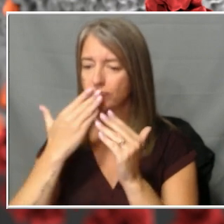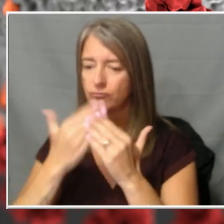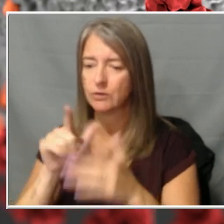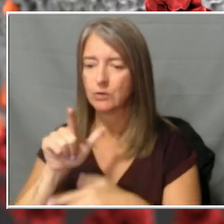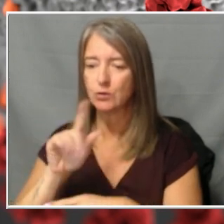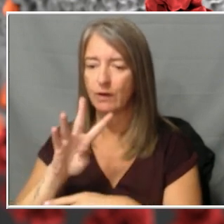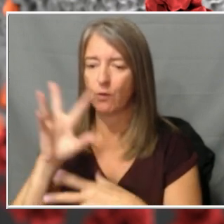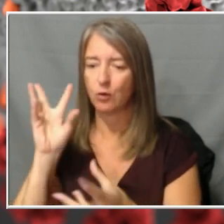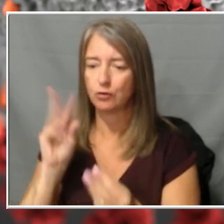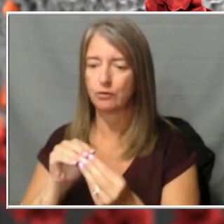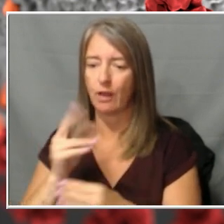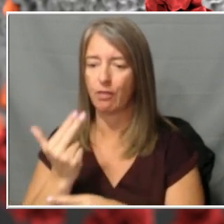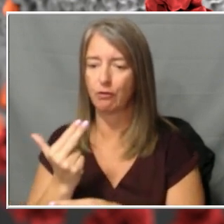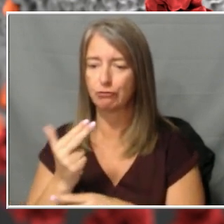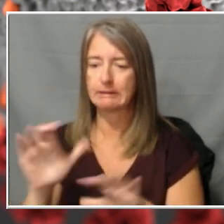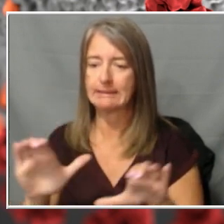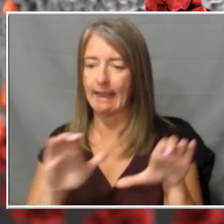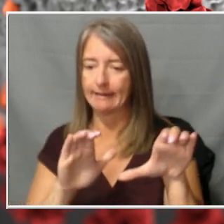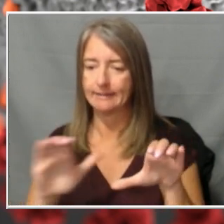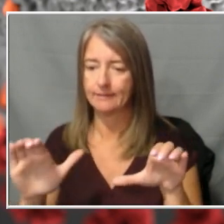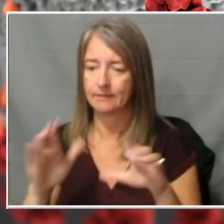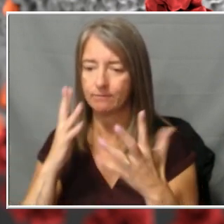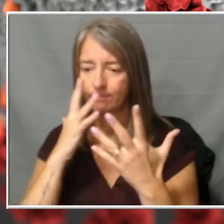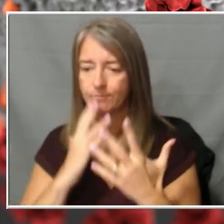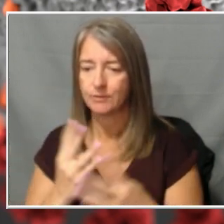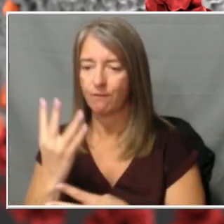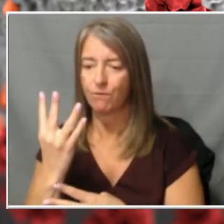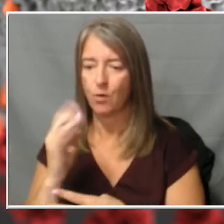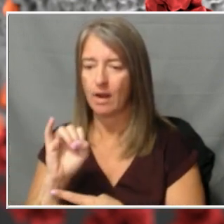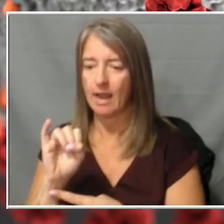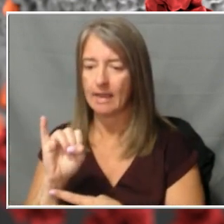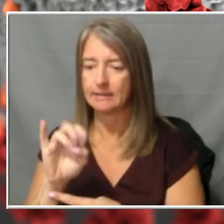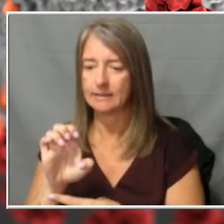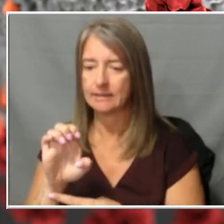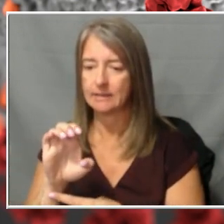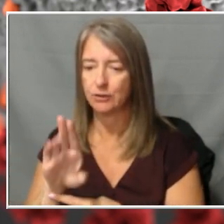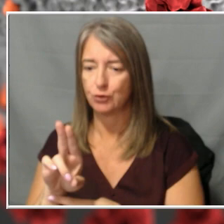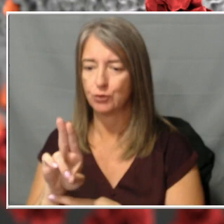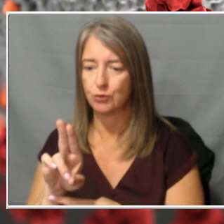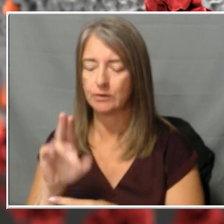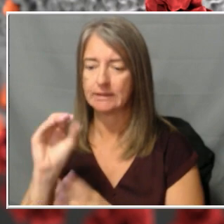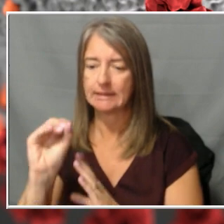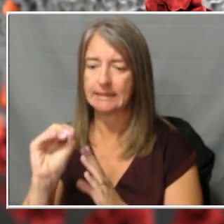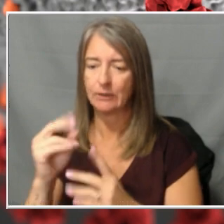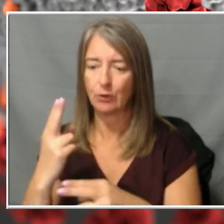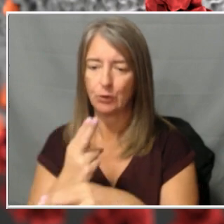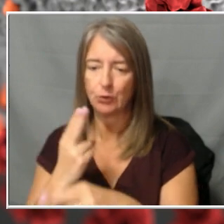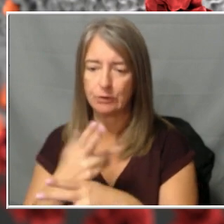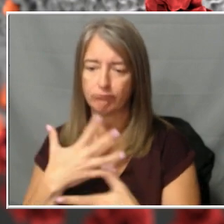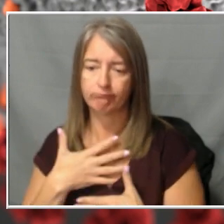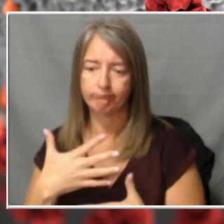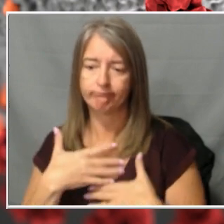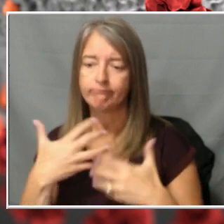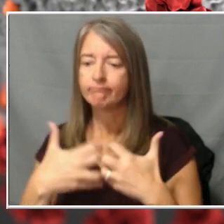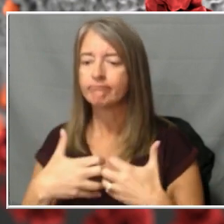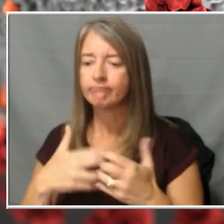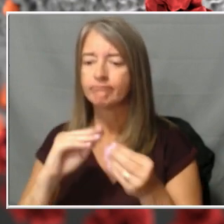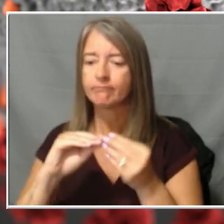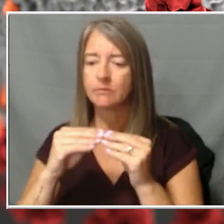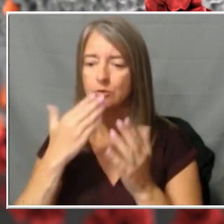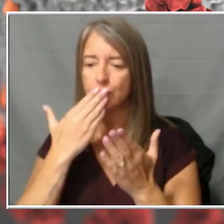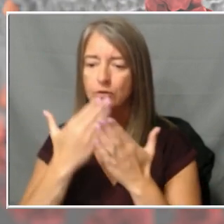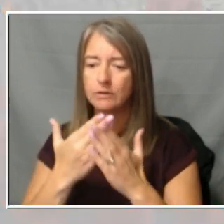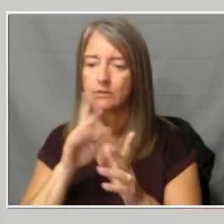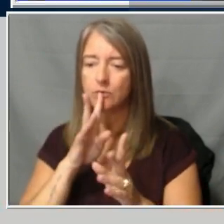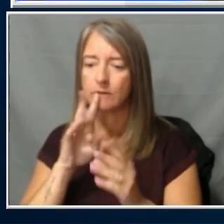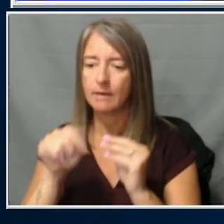24 total, but 13 active. Unfortunately, 4 in the ICU but 0 on the ventilator. So numbers are good, Jess. We've talked